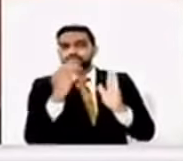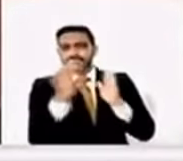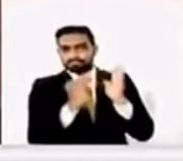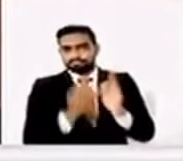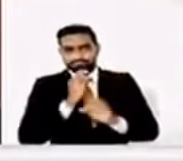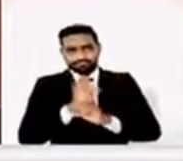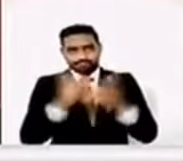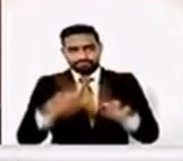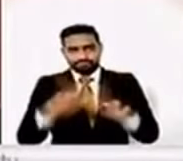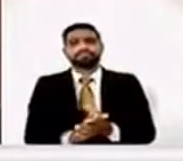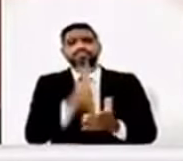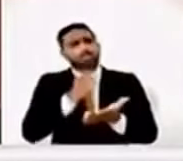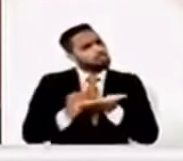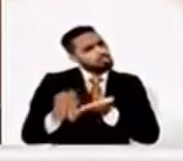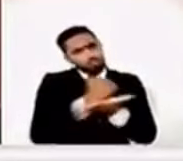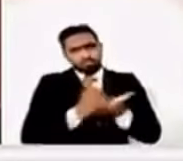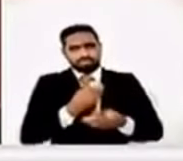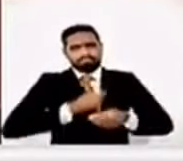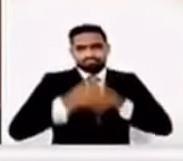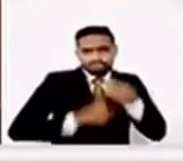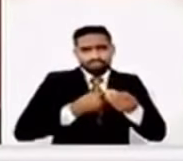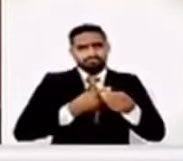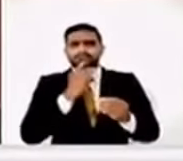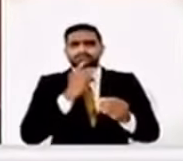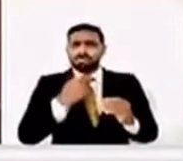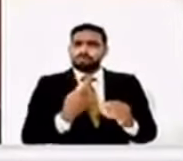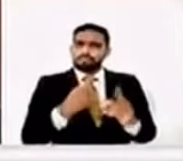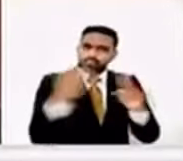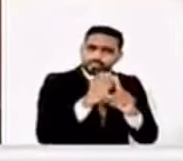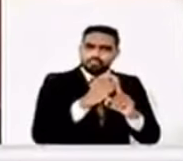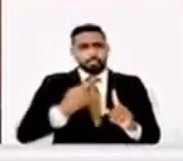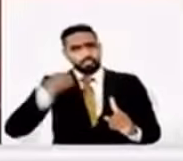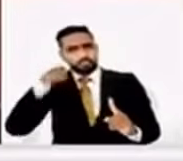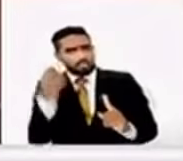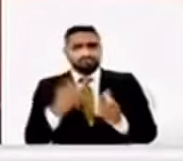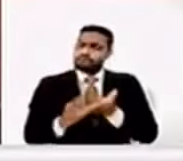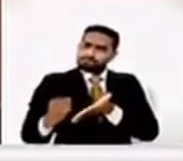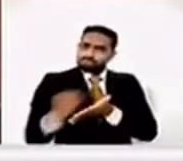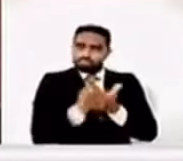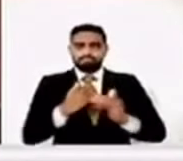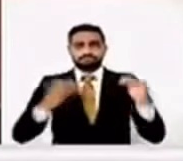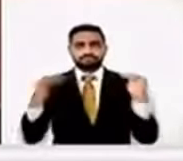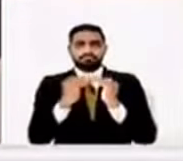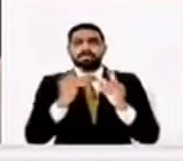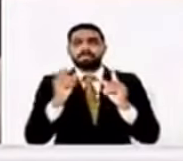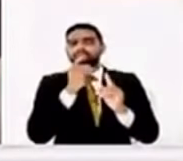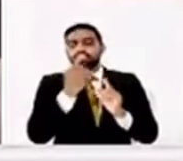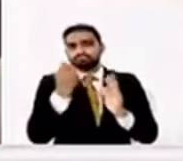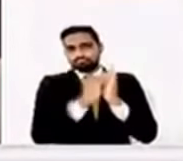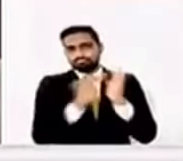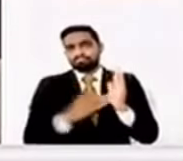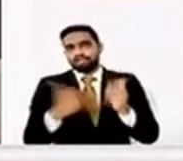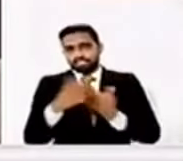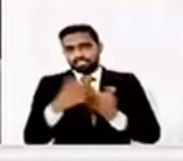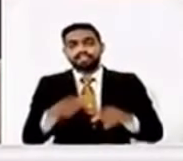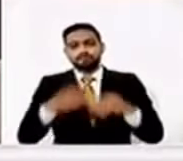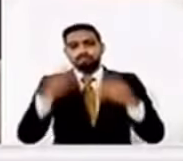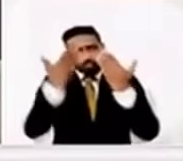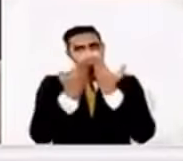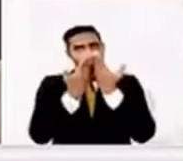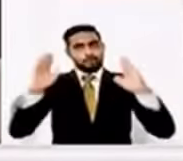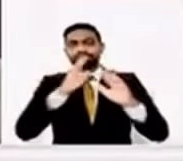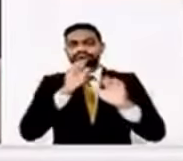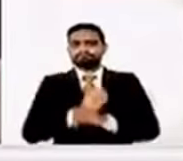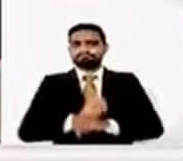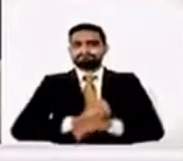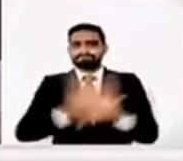vision aimed at fulfilling the vistas of prosperity and splendor. This is a budget that will open up numerous special investment opportunities to our